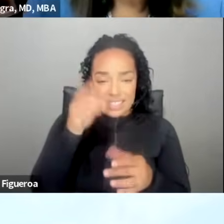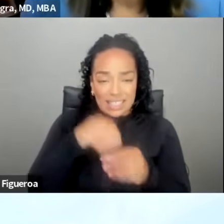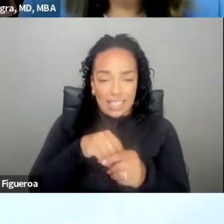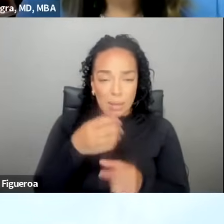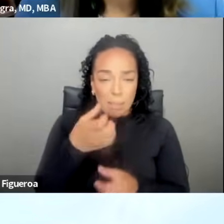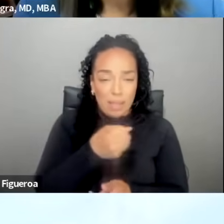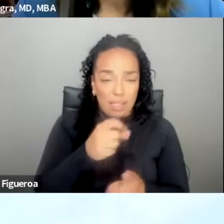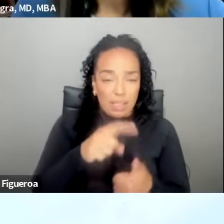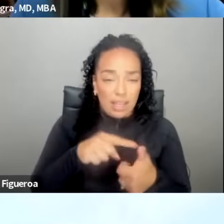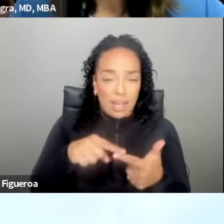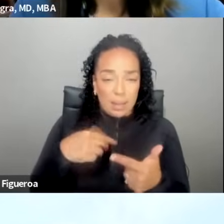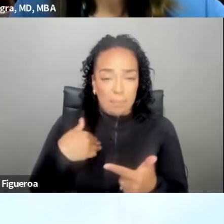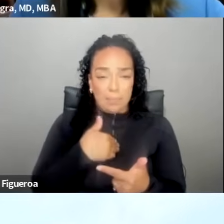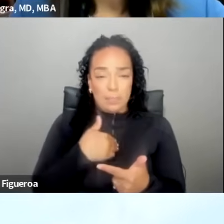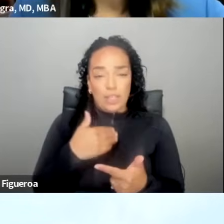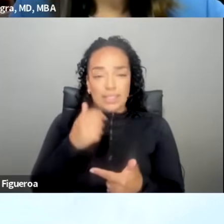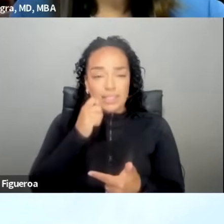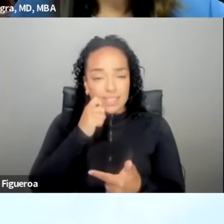dairy cattle?